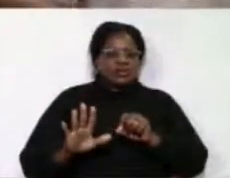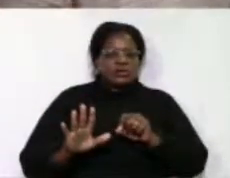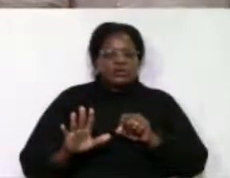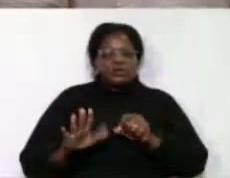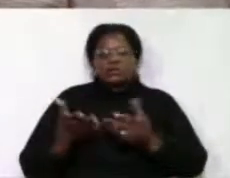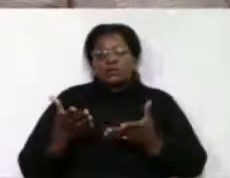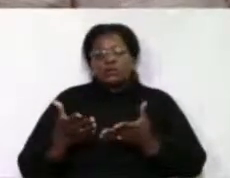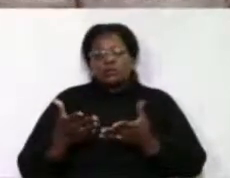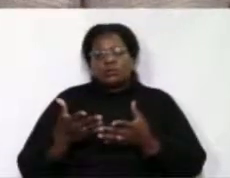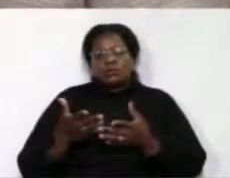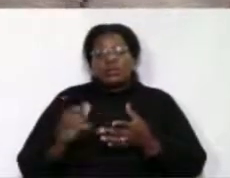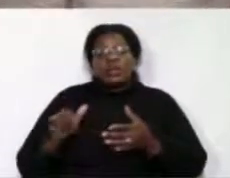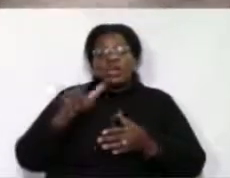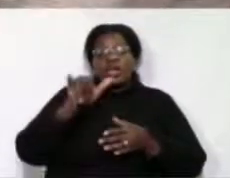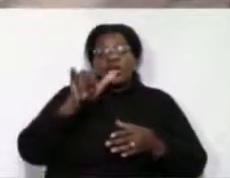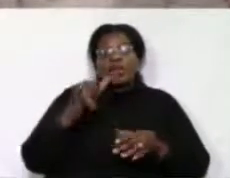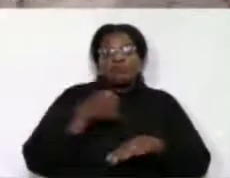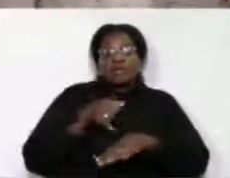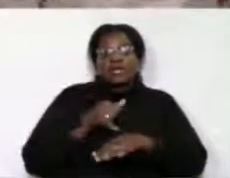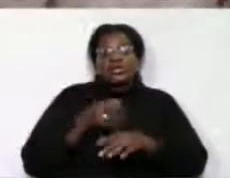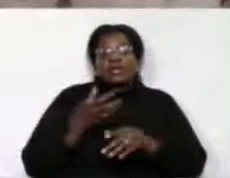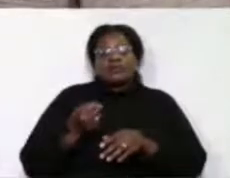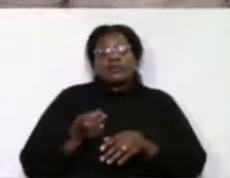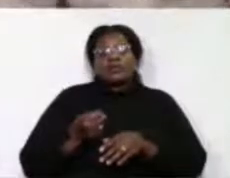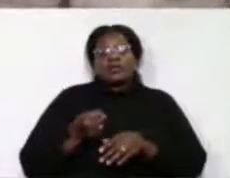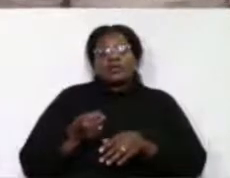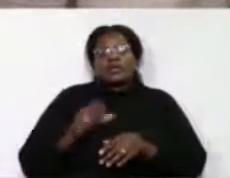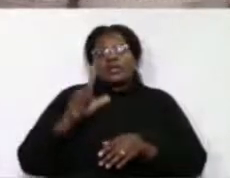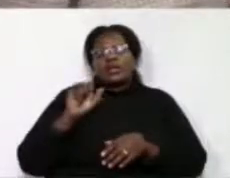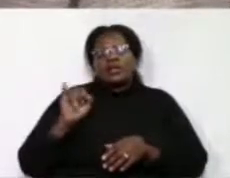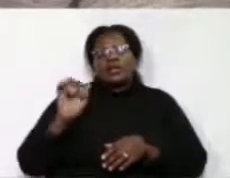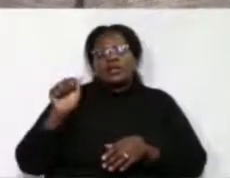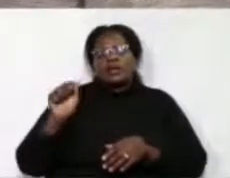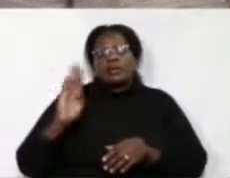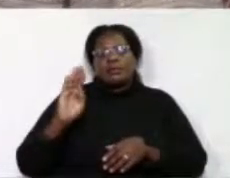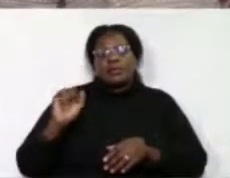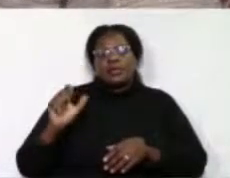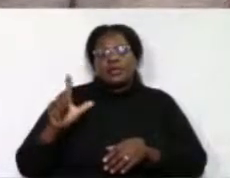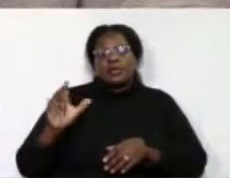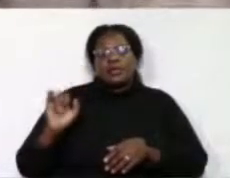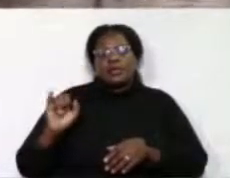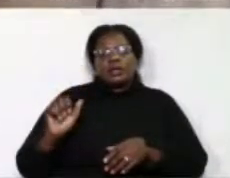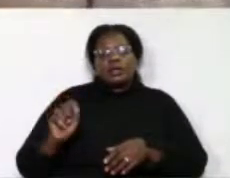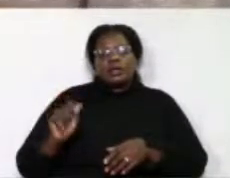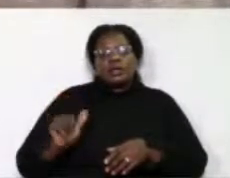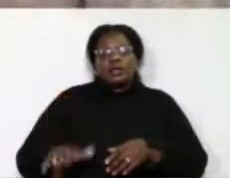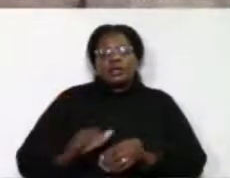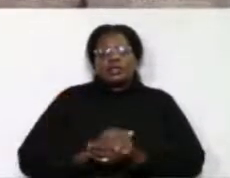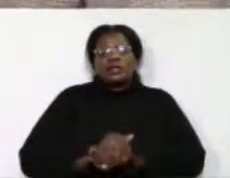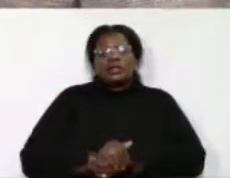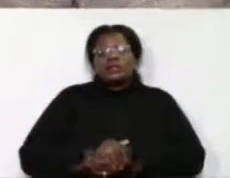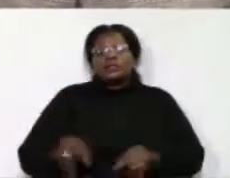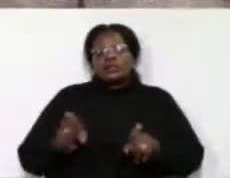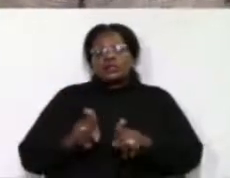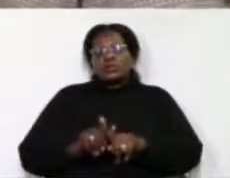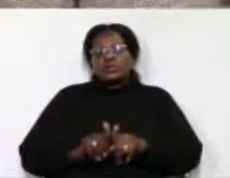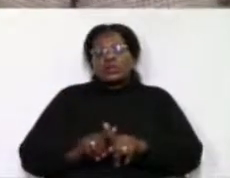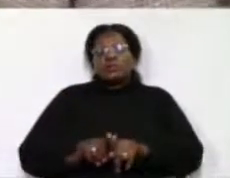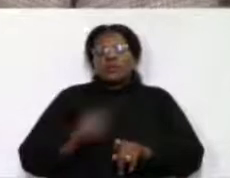Raven here in the studio, he ordered 10 security gates from me, and he Yeah. gave me the money, so Yeah. I can go and buy the materials. Yeah.